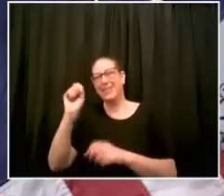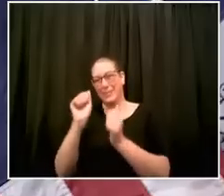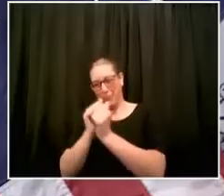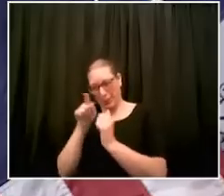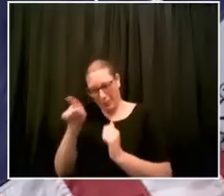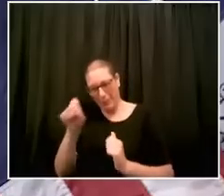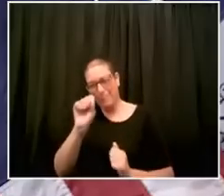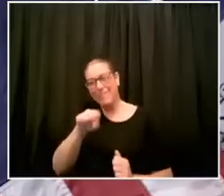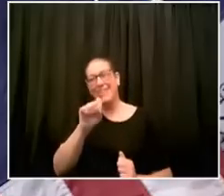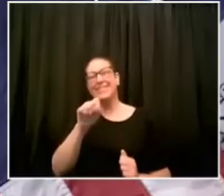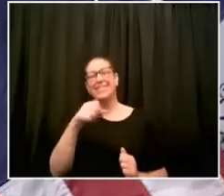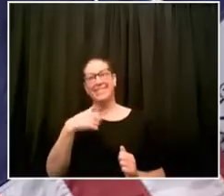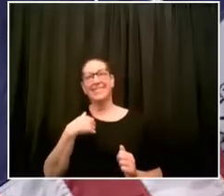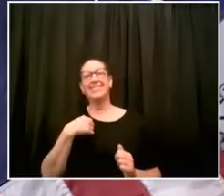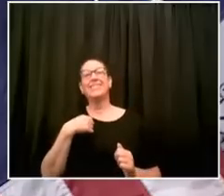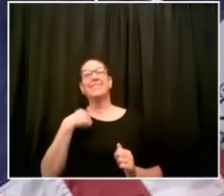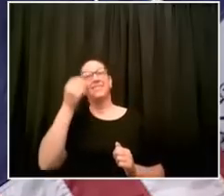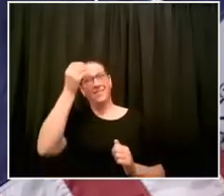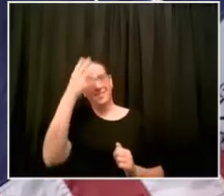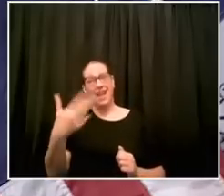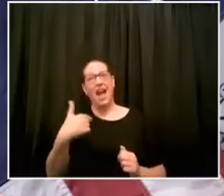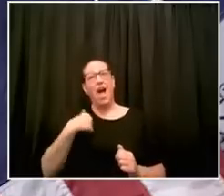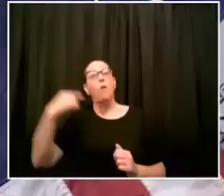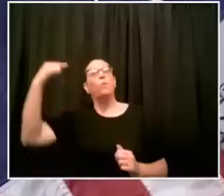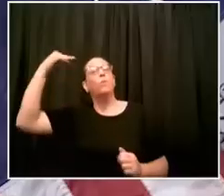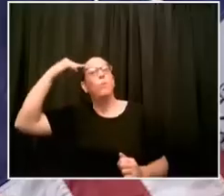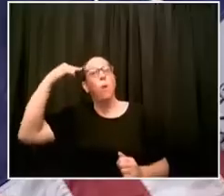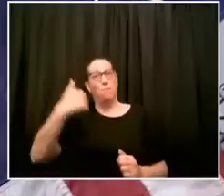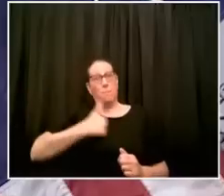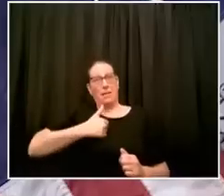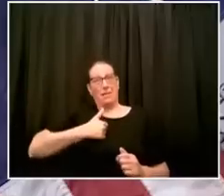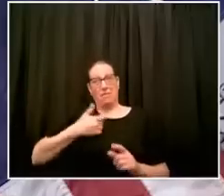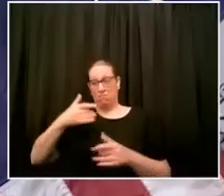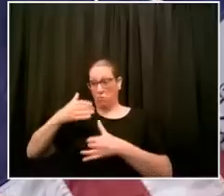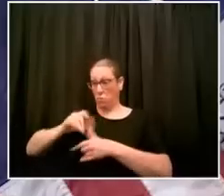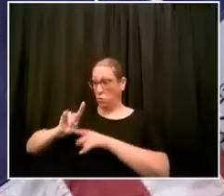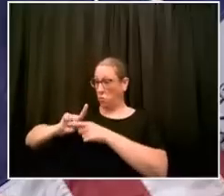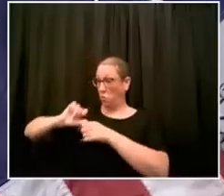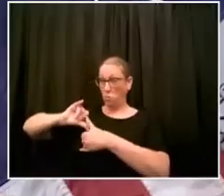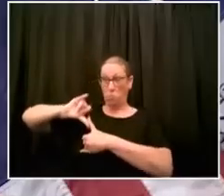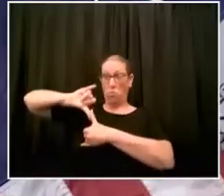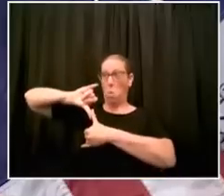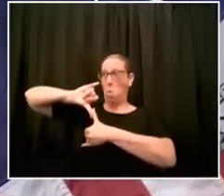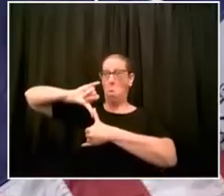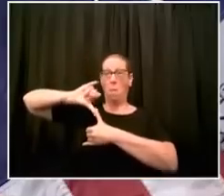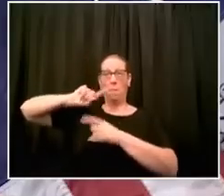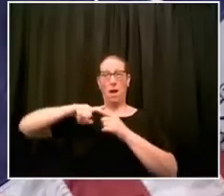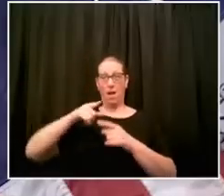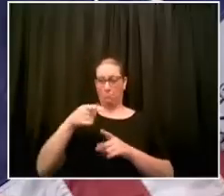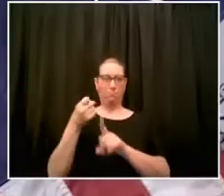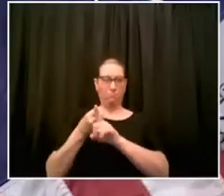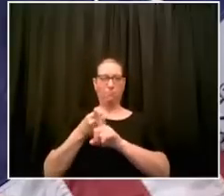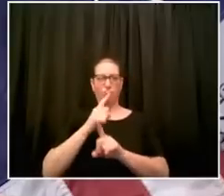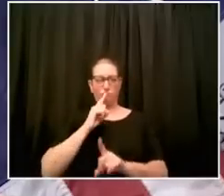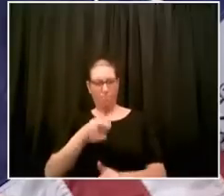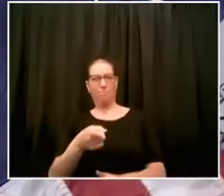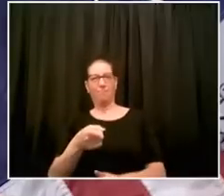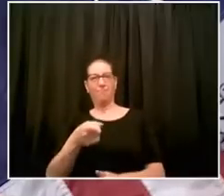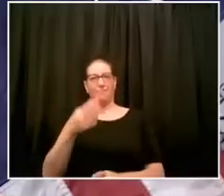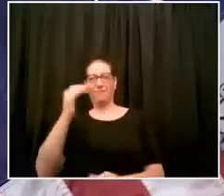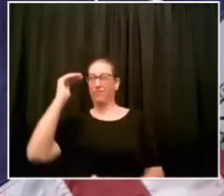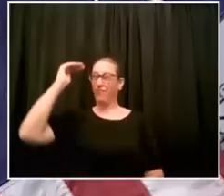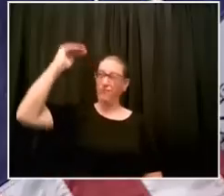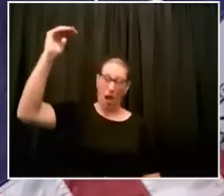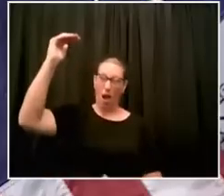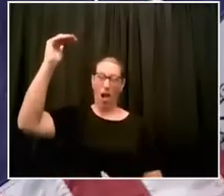And for a few, 6 months or a year ago, we went through The Wire, which we had watched originally. We went through